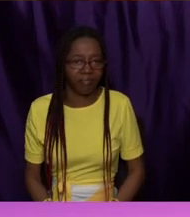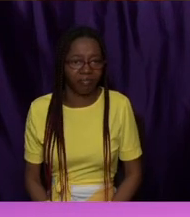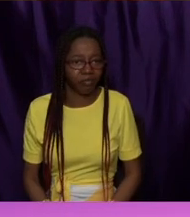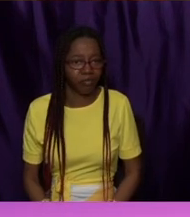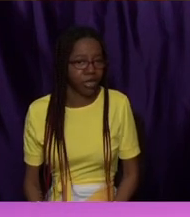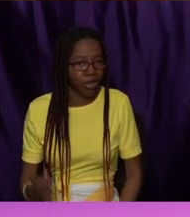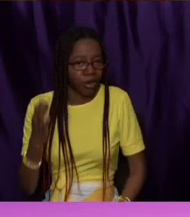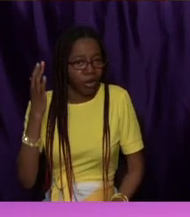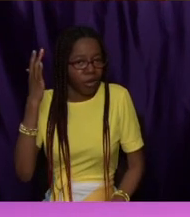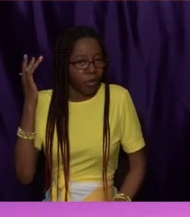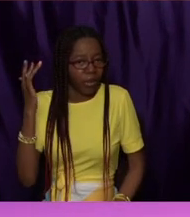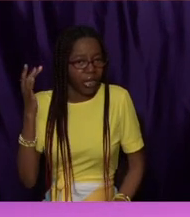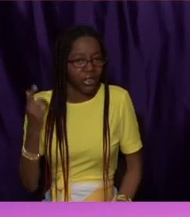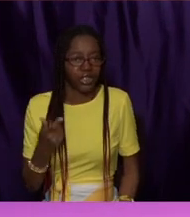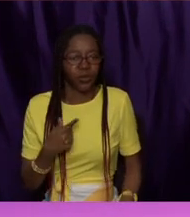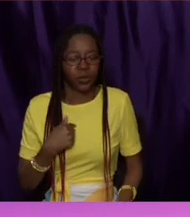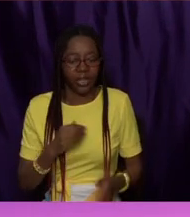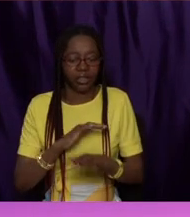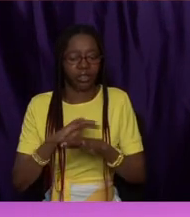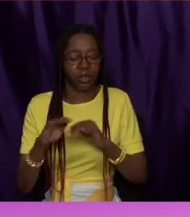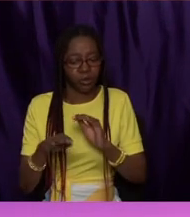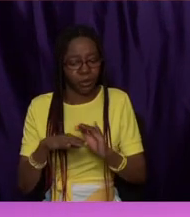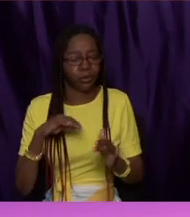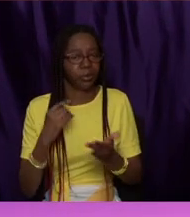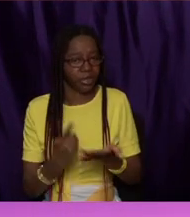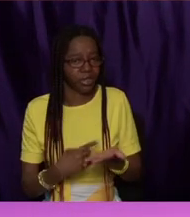Why just when I get used to something,